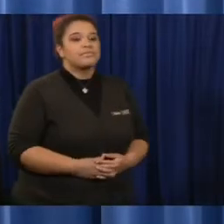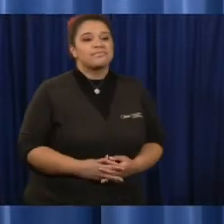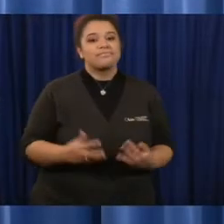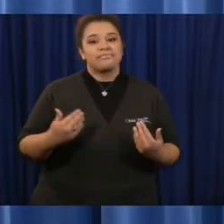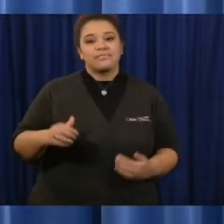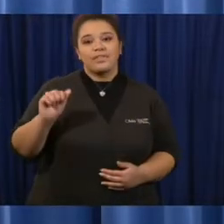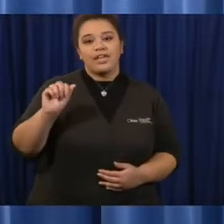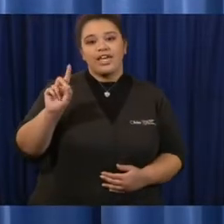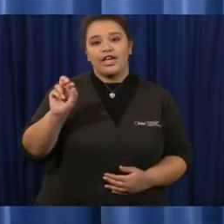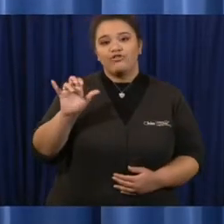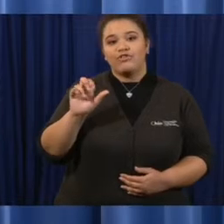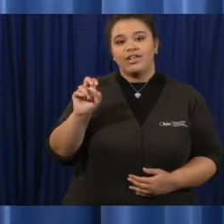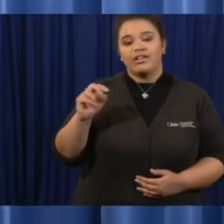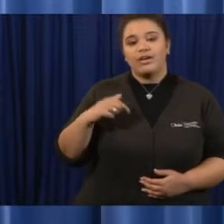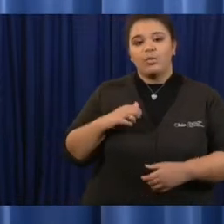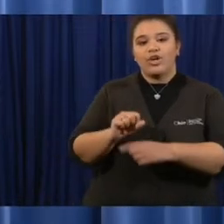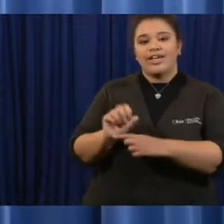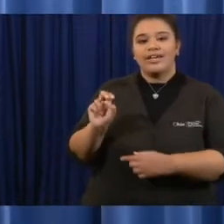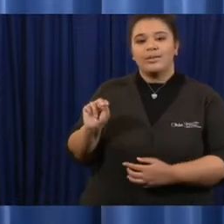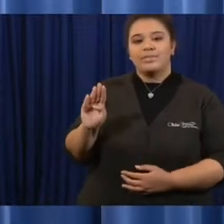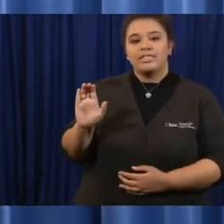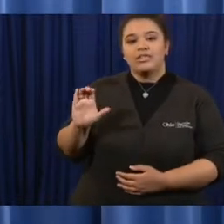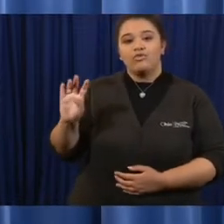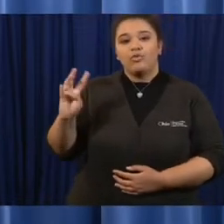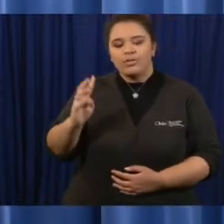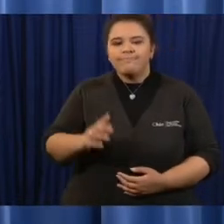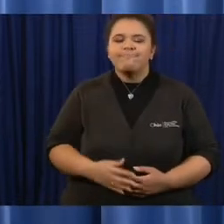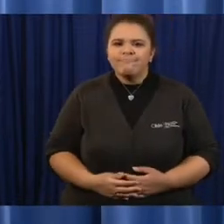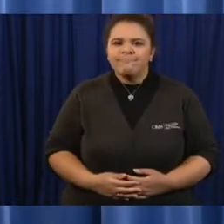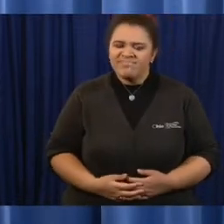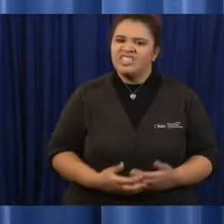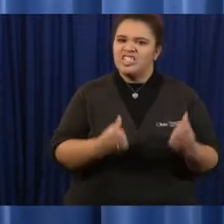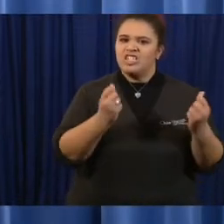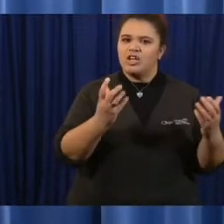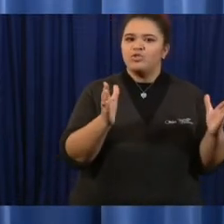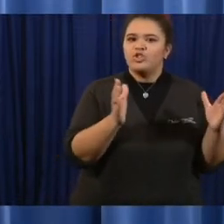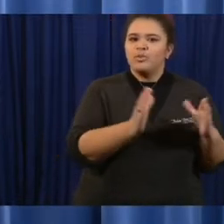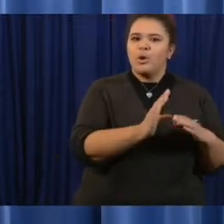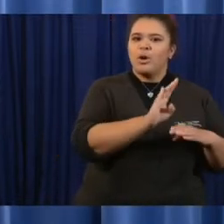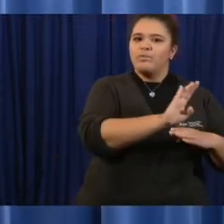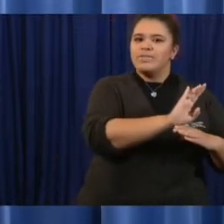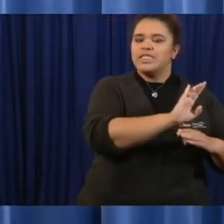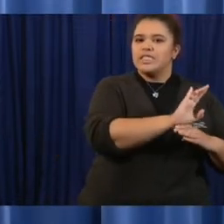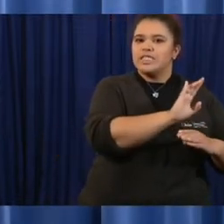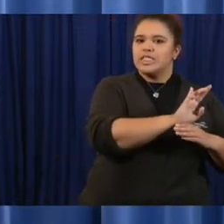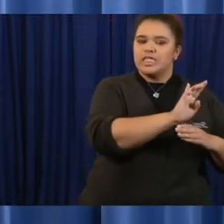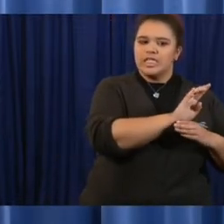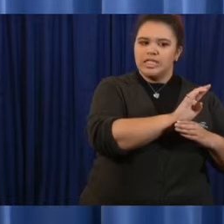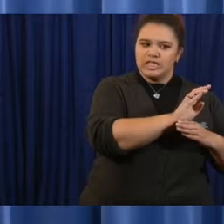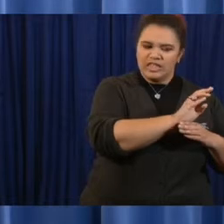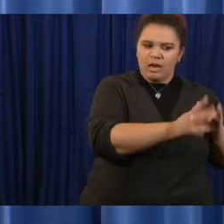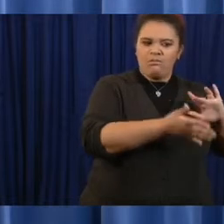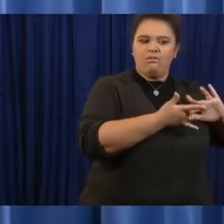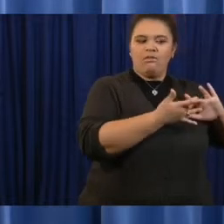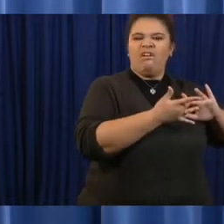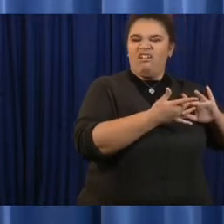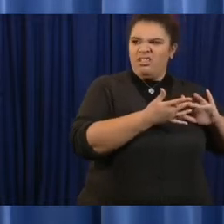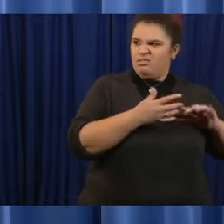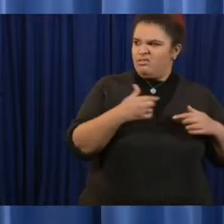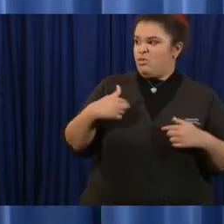a lot of small business owners who are wondering if they're going to be part of this reopening come May 1st. When could